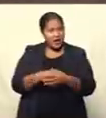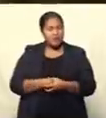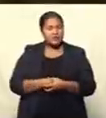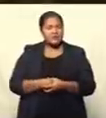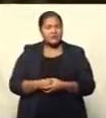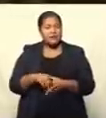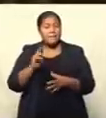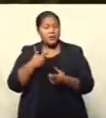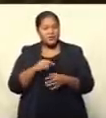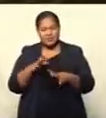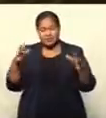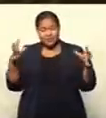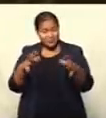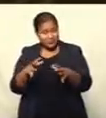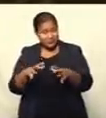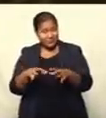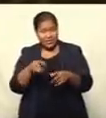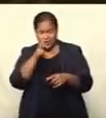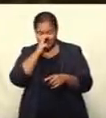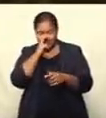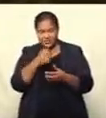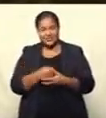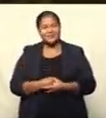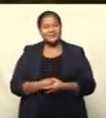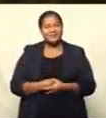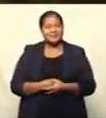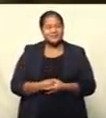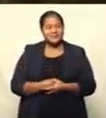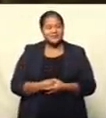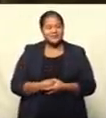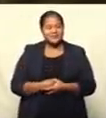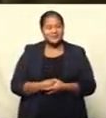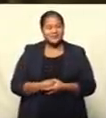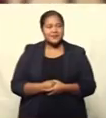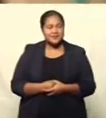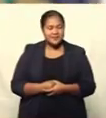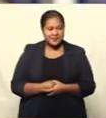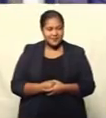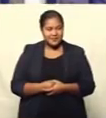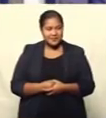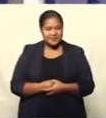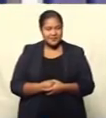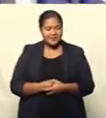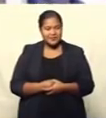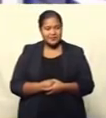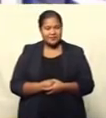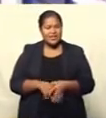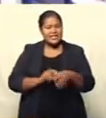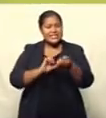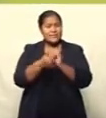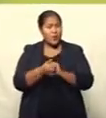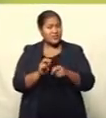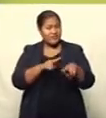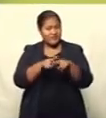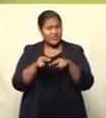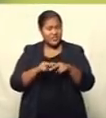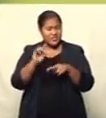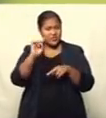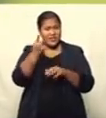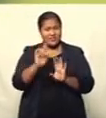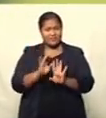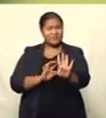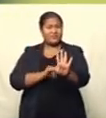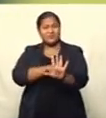social gathering restrictions. Jeshulal, FBC News. In sports, Fiji Pearls frontliners